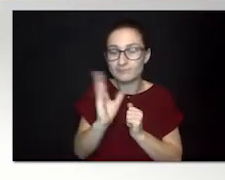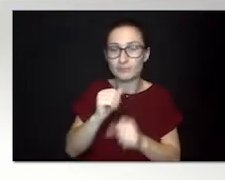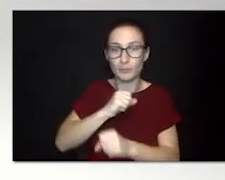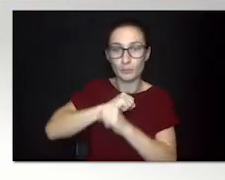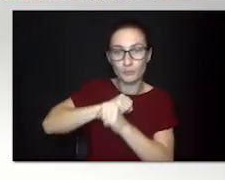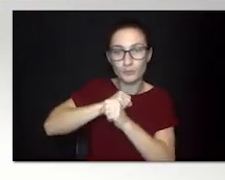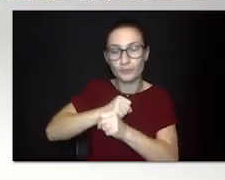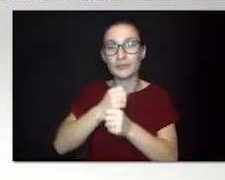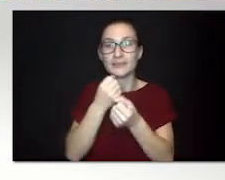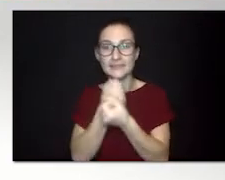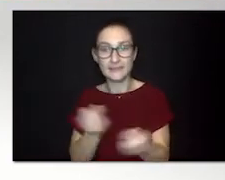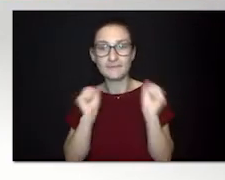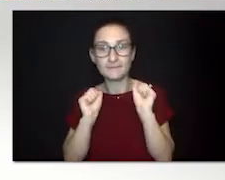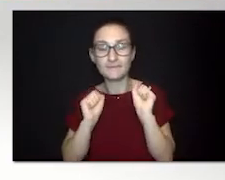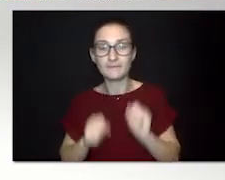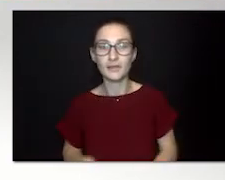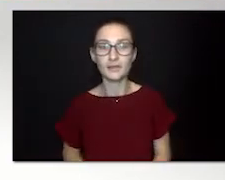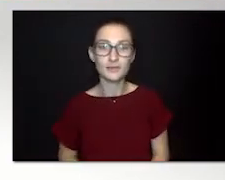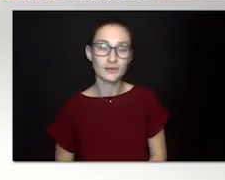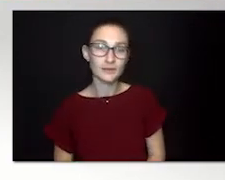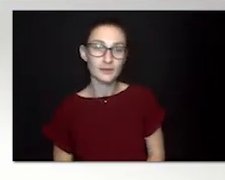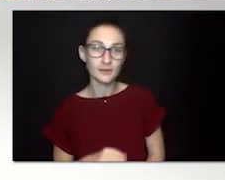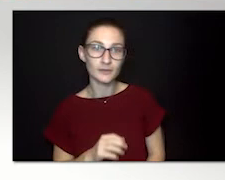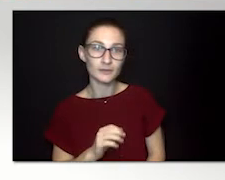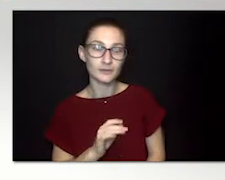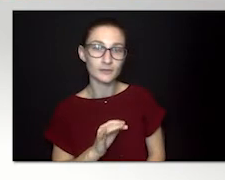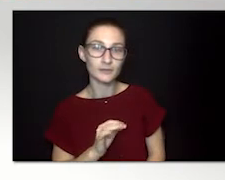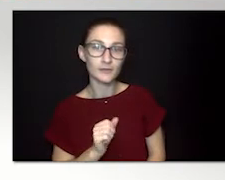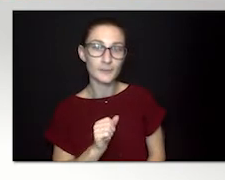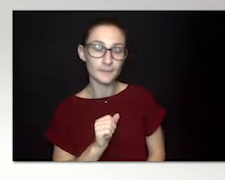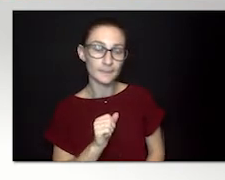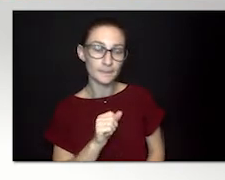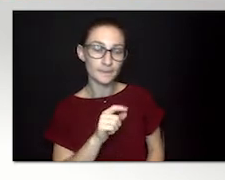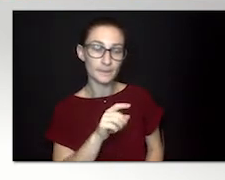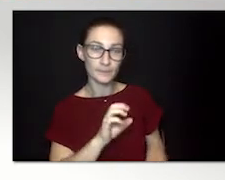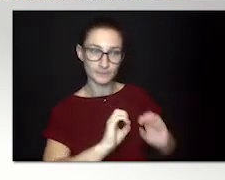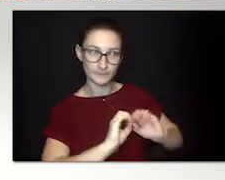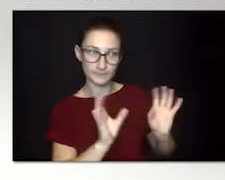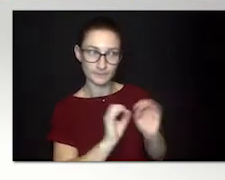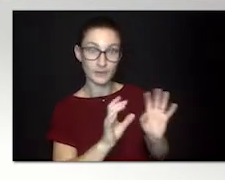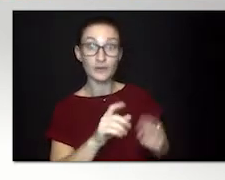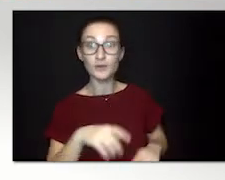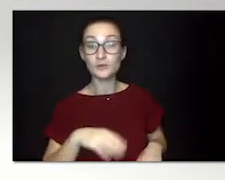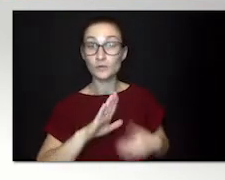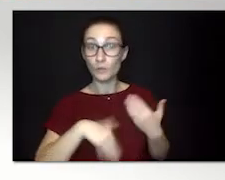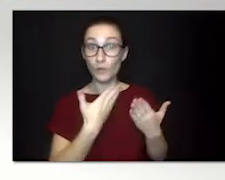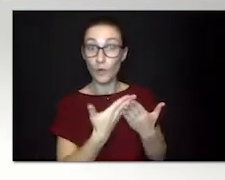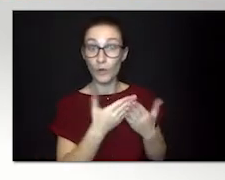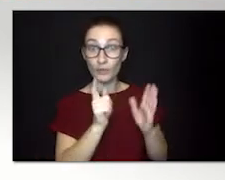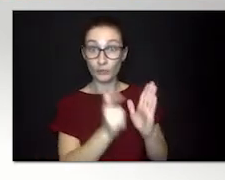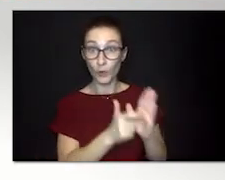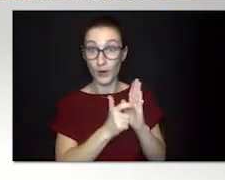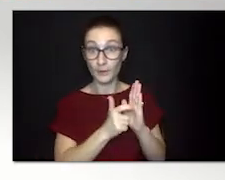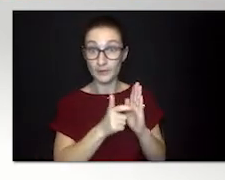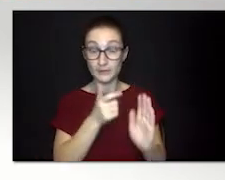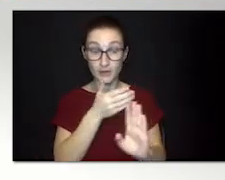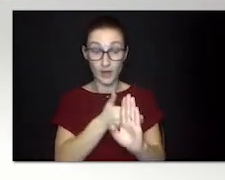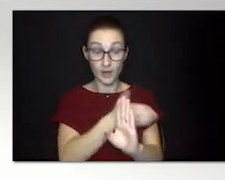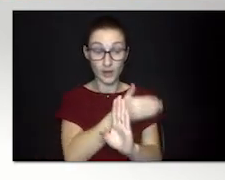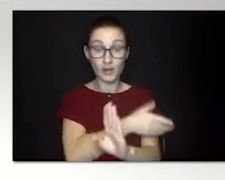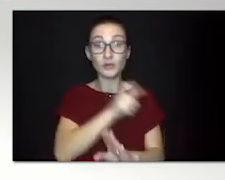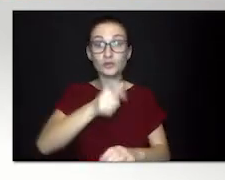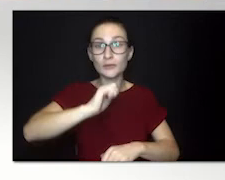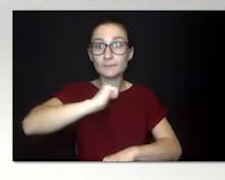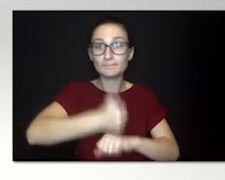you said before about everything that we have to do, we need to have that done pretty much before their birthday and get set up so we can get